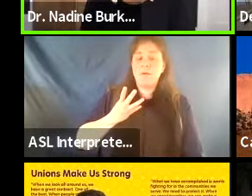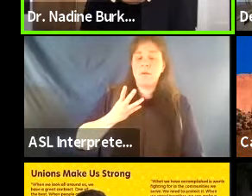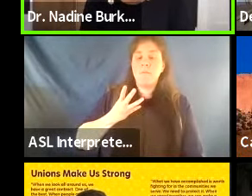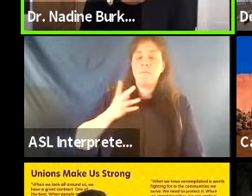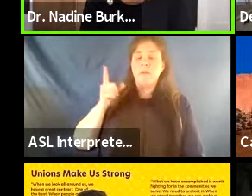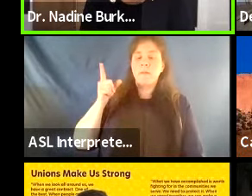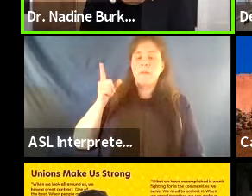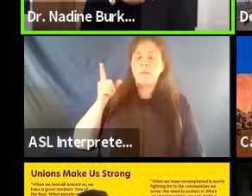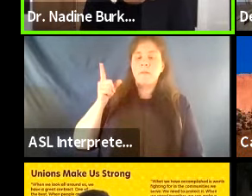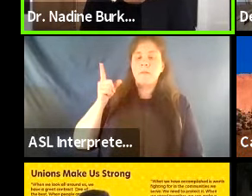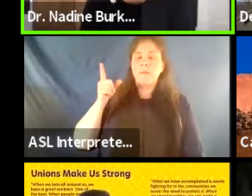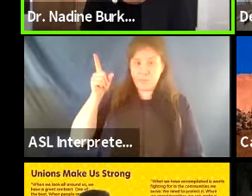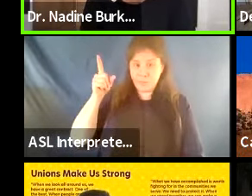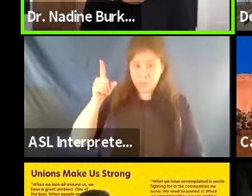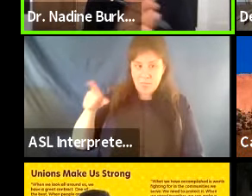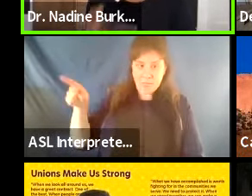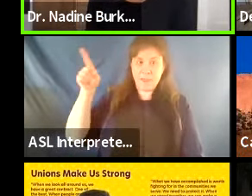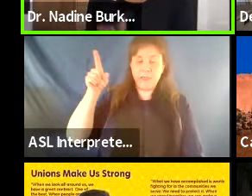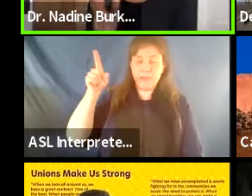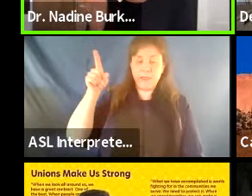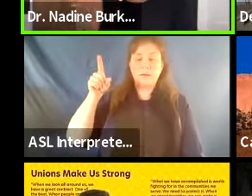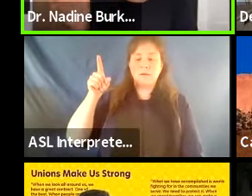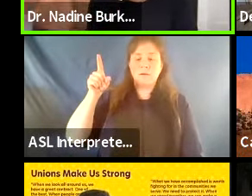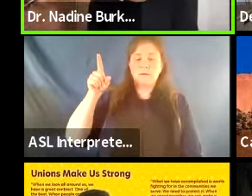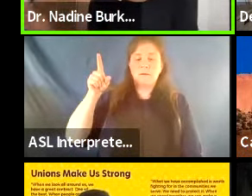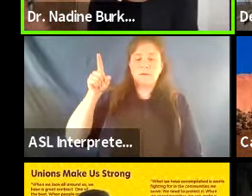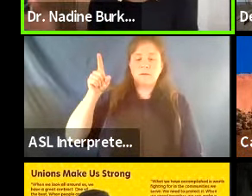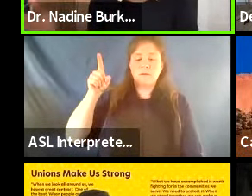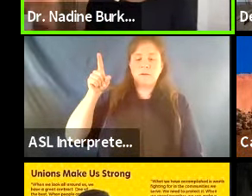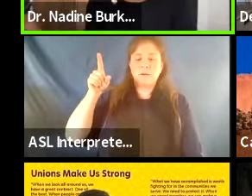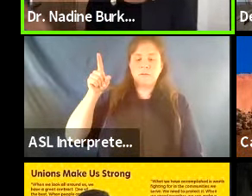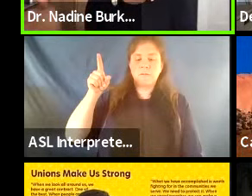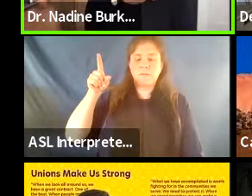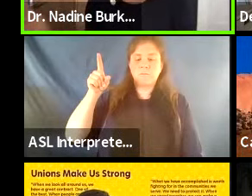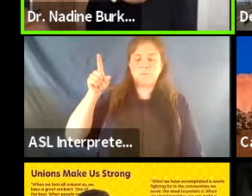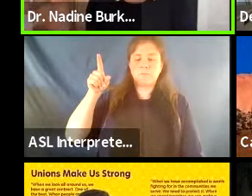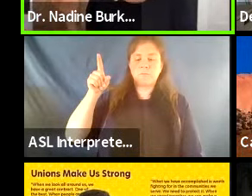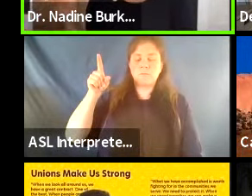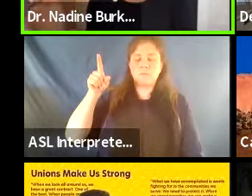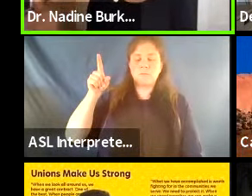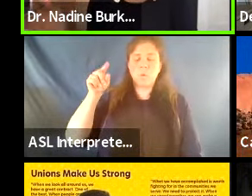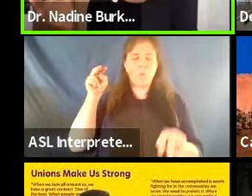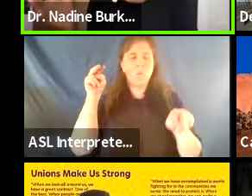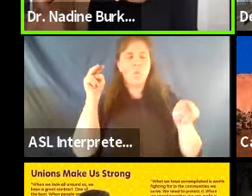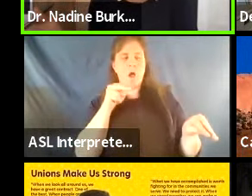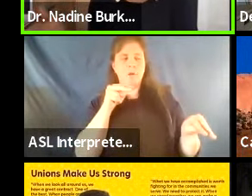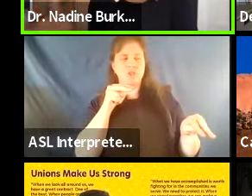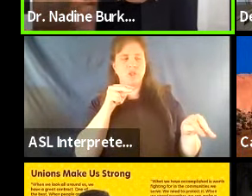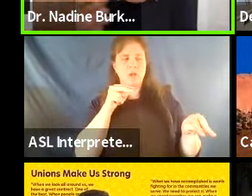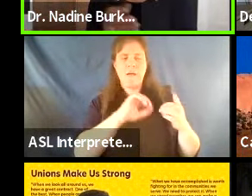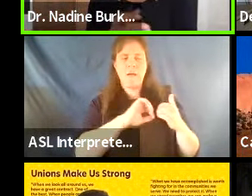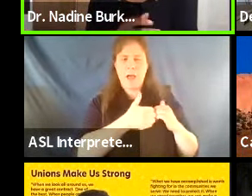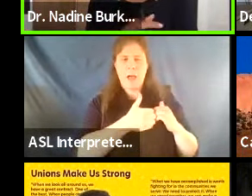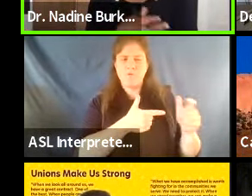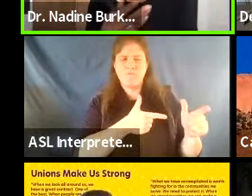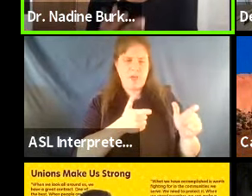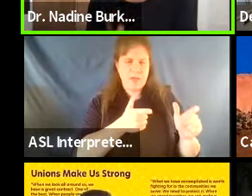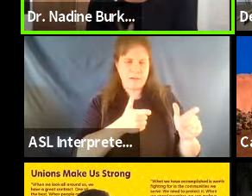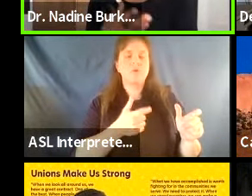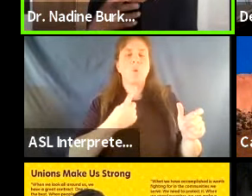consider the rate at which we are getting vaccines, into arms, administering vaccines